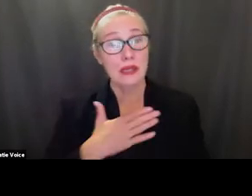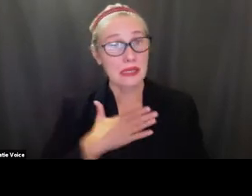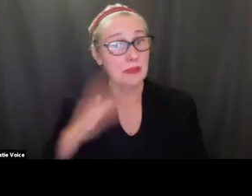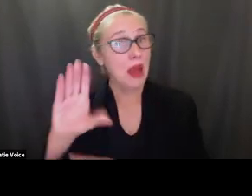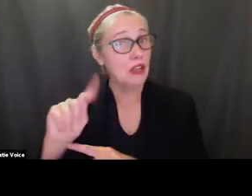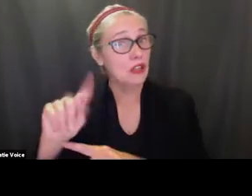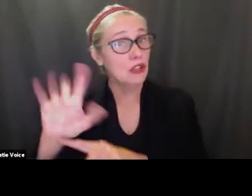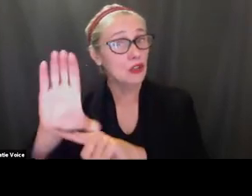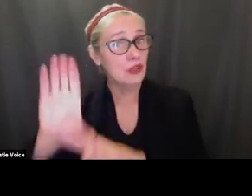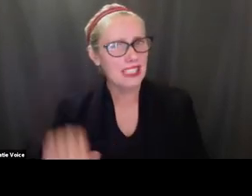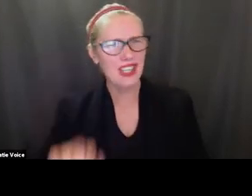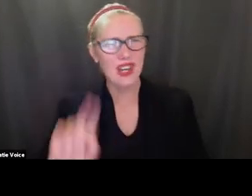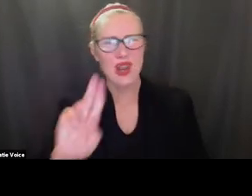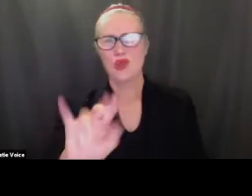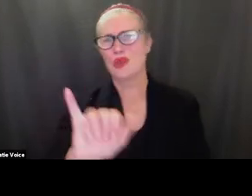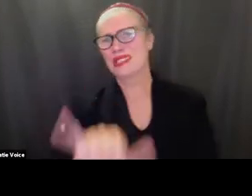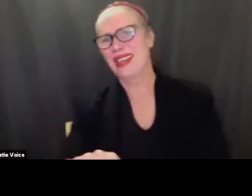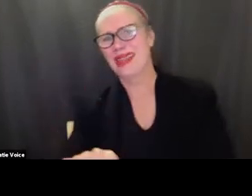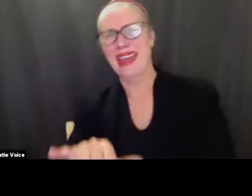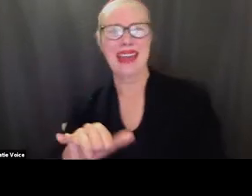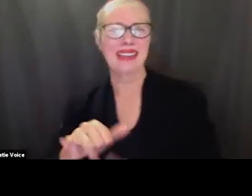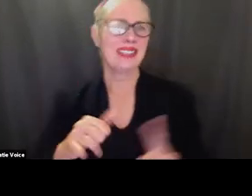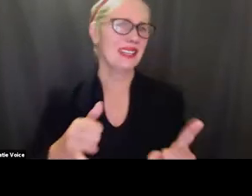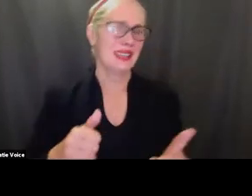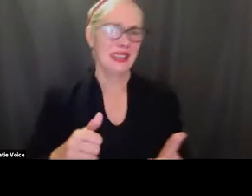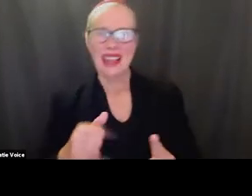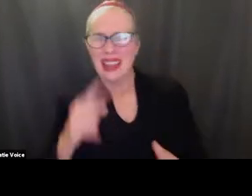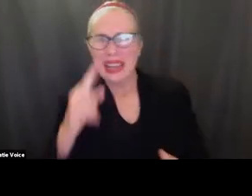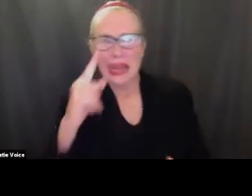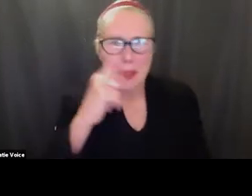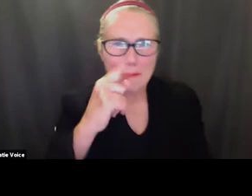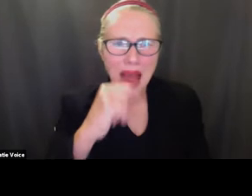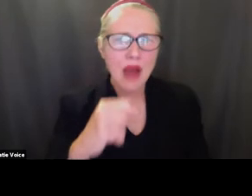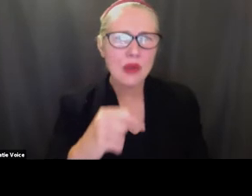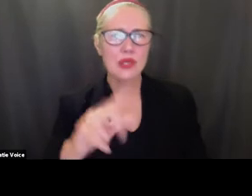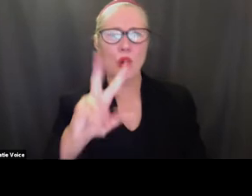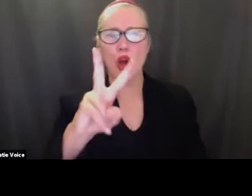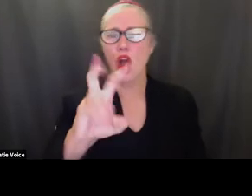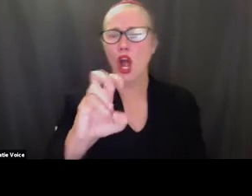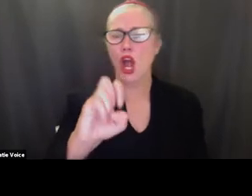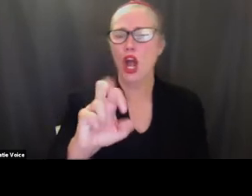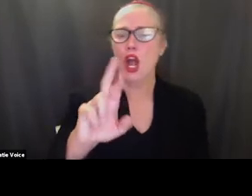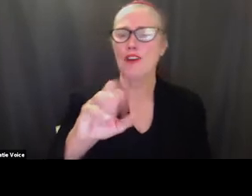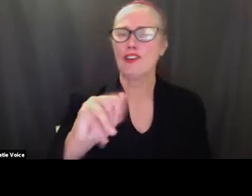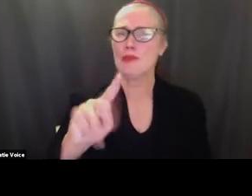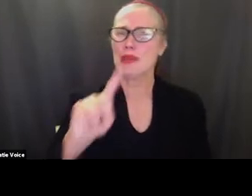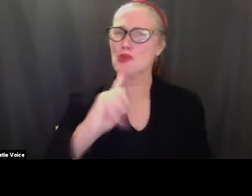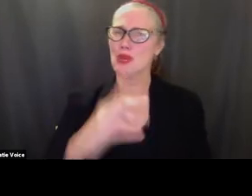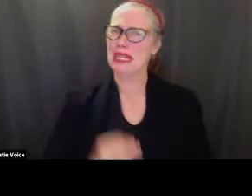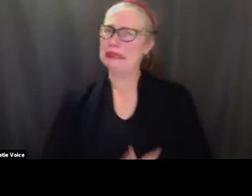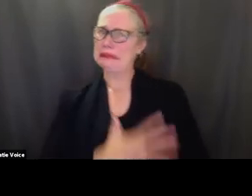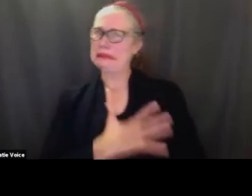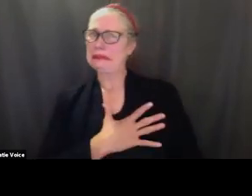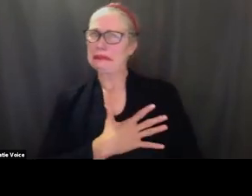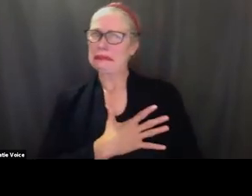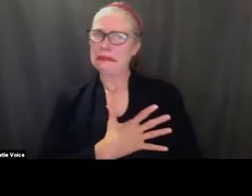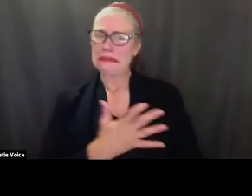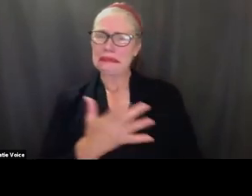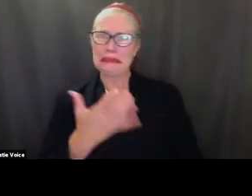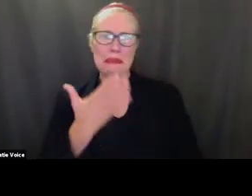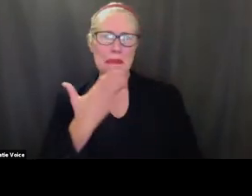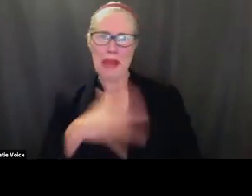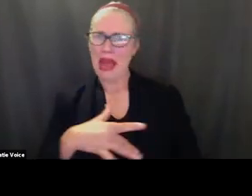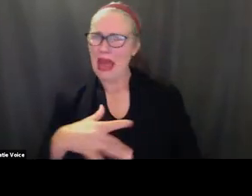you know using that analogy of like a mouse and vermin really has some pretty poor ties to history